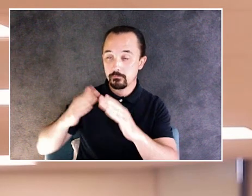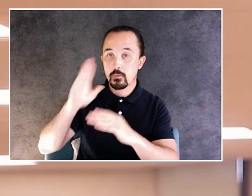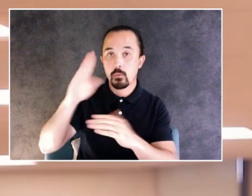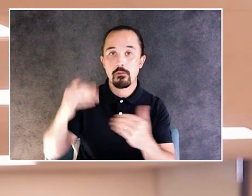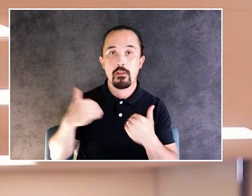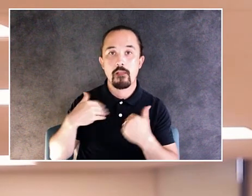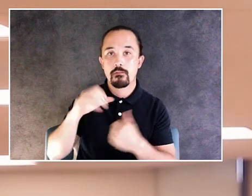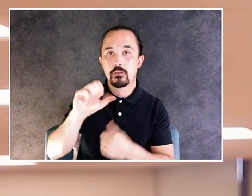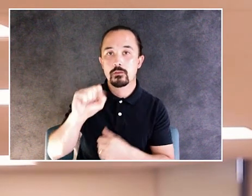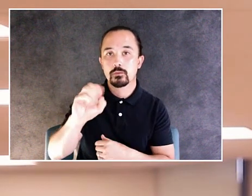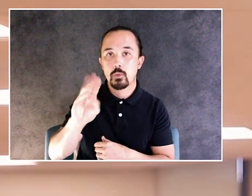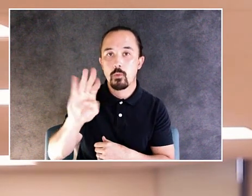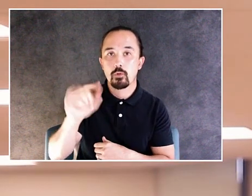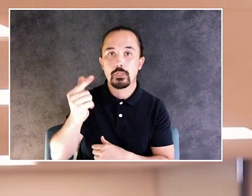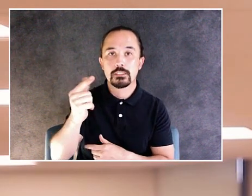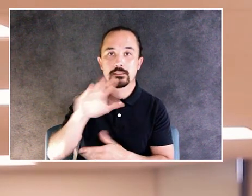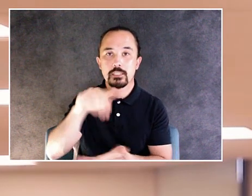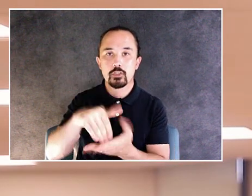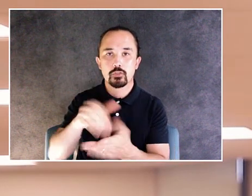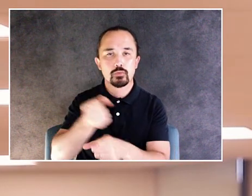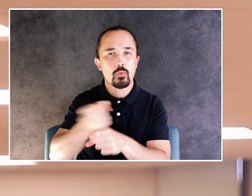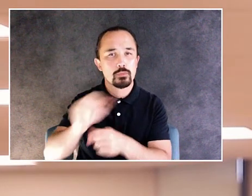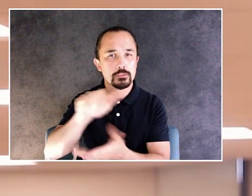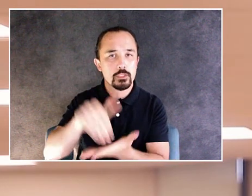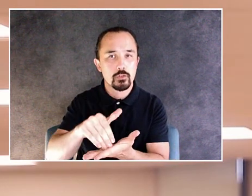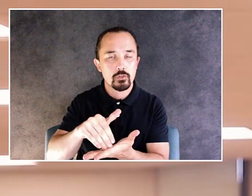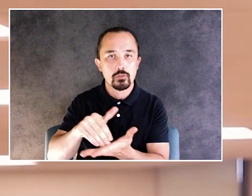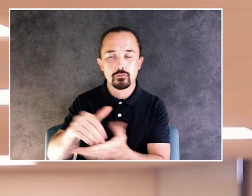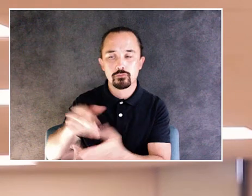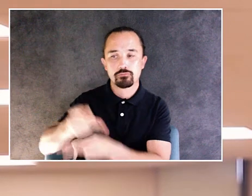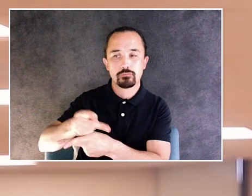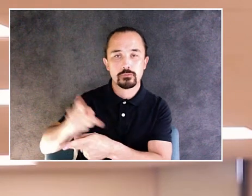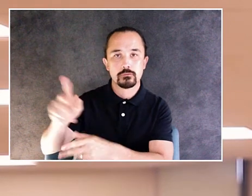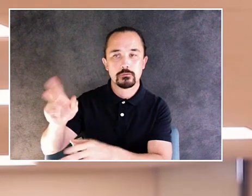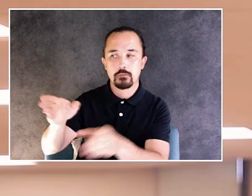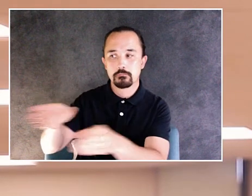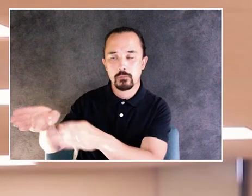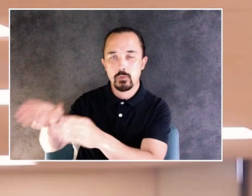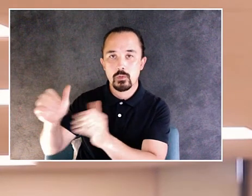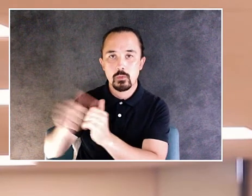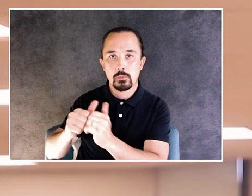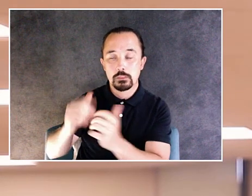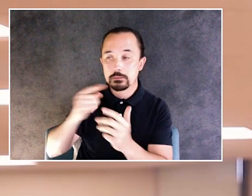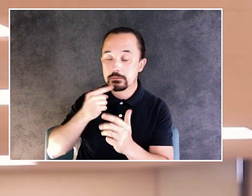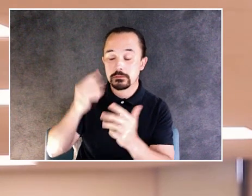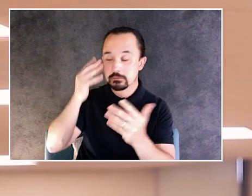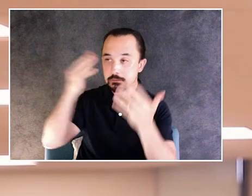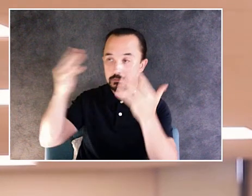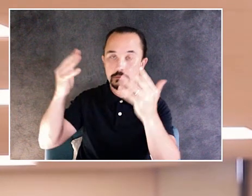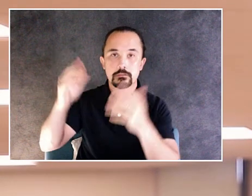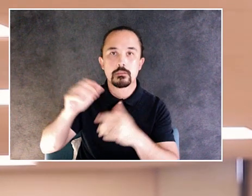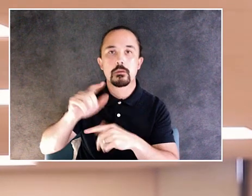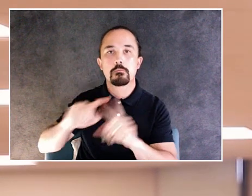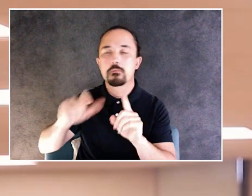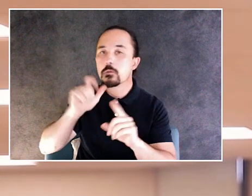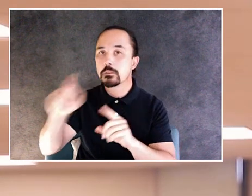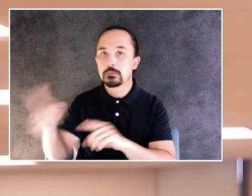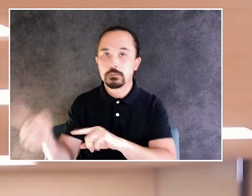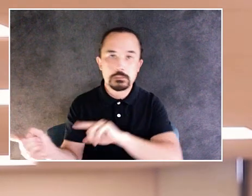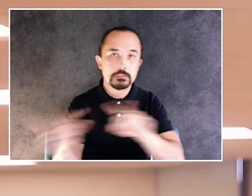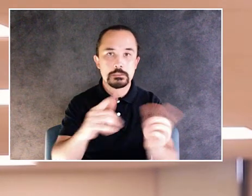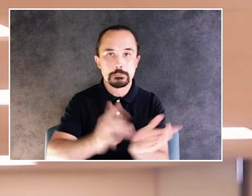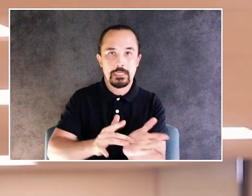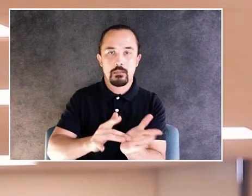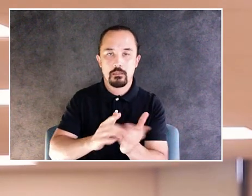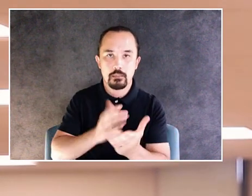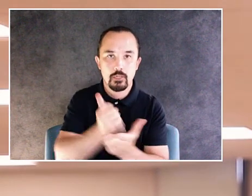sobering center to serve individuals with acute substance intoxication who do not meet the necessity of medical intervention